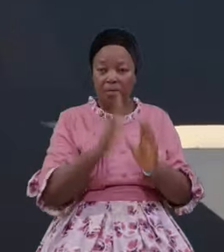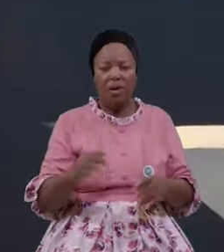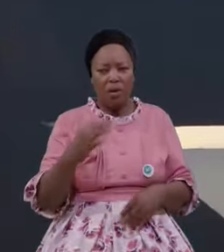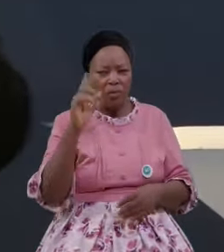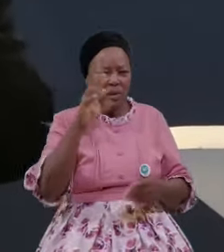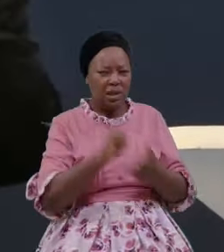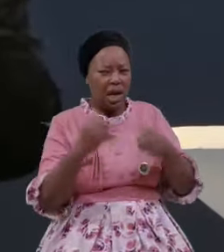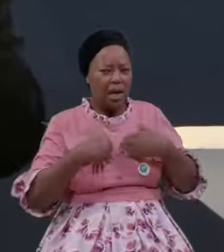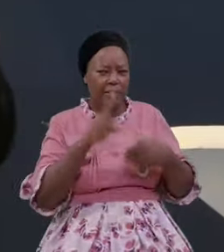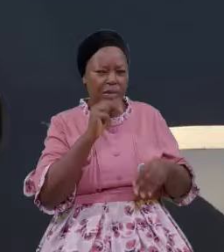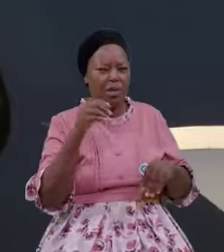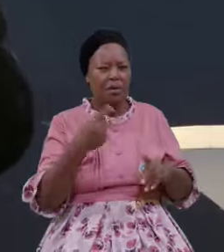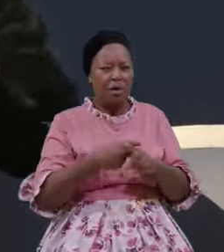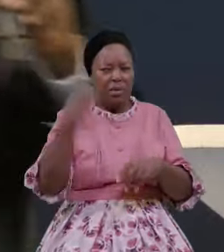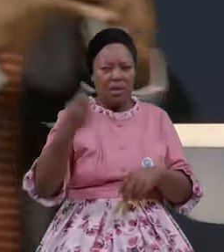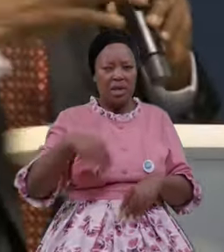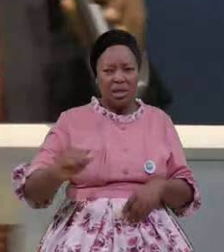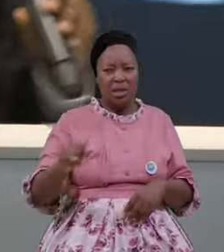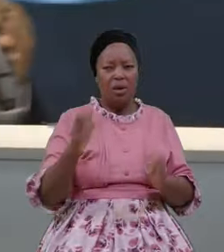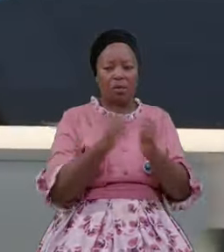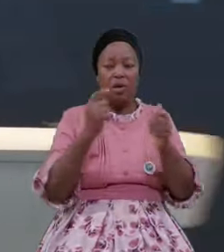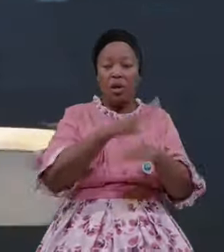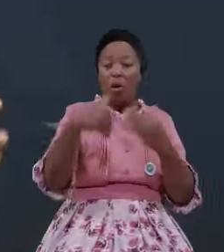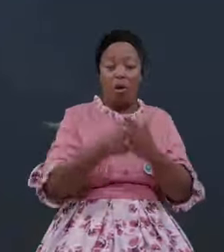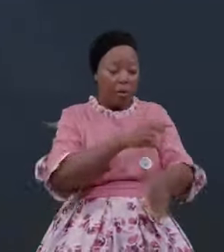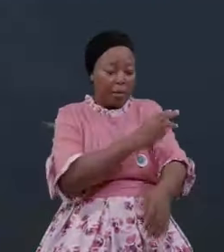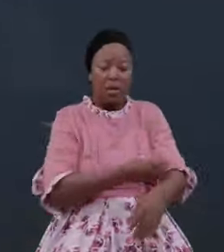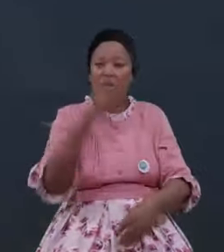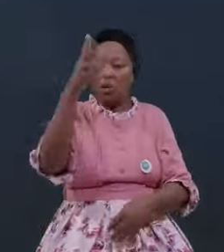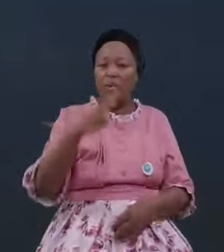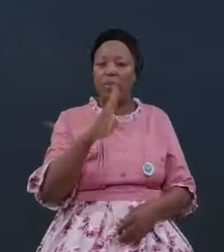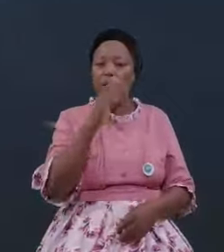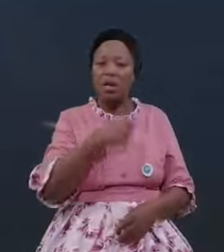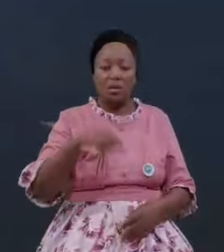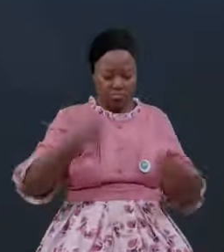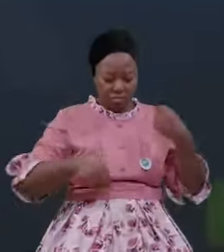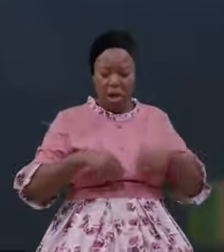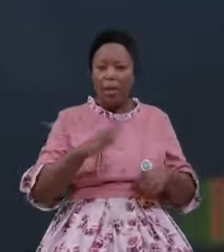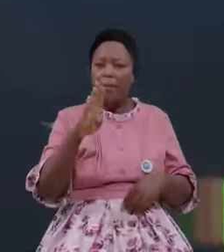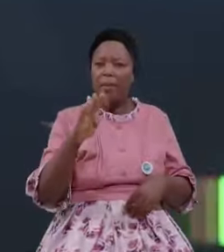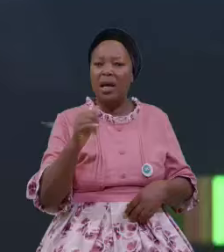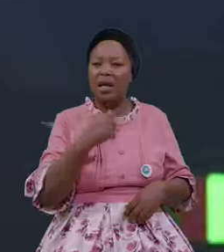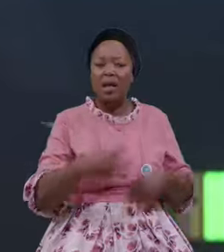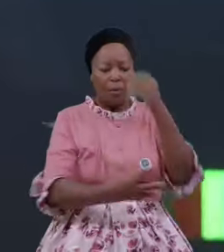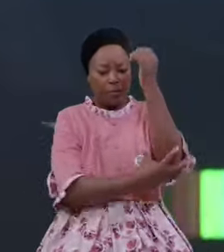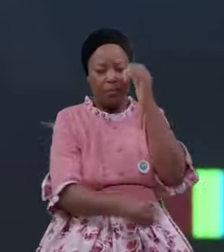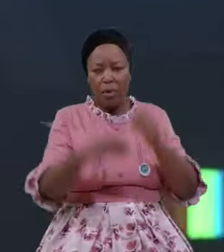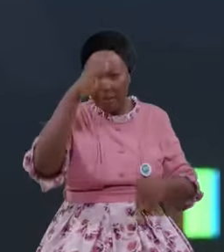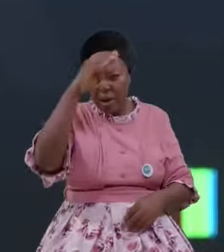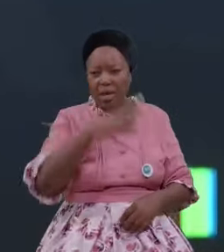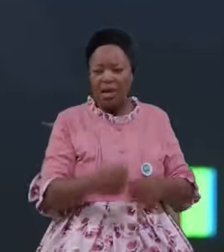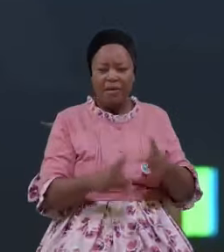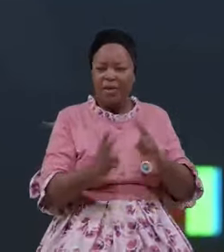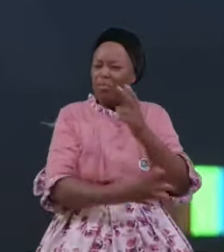in eternity with the Almighty God, being smitten by a poor man, a wretched